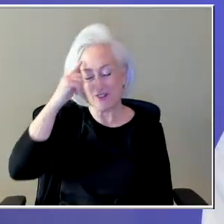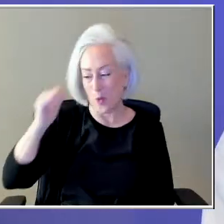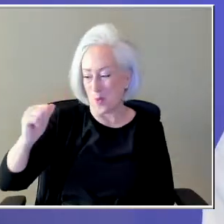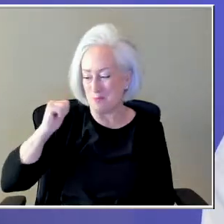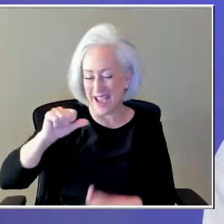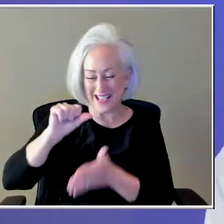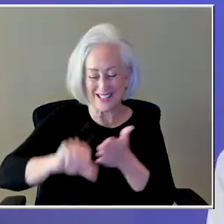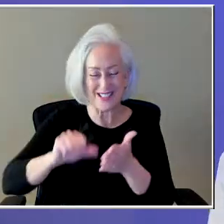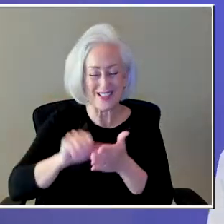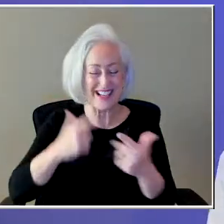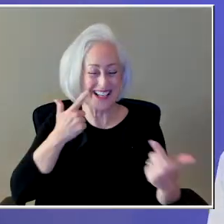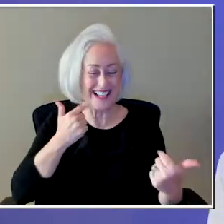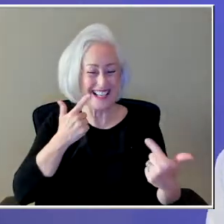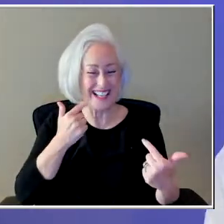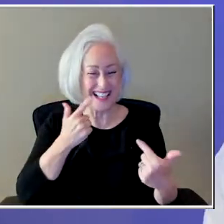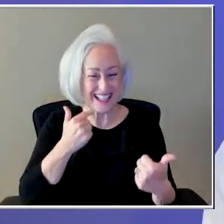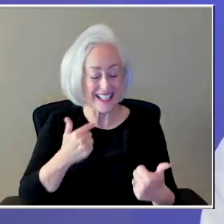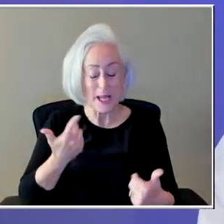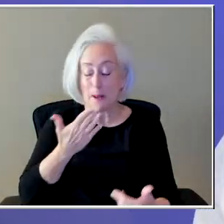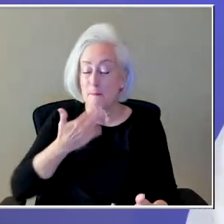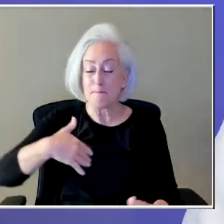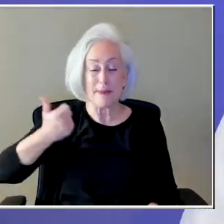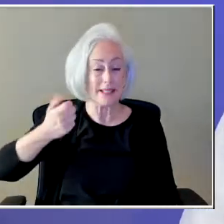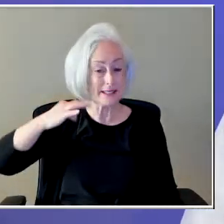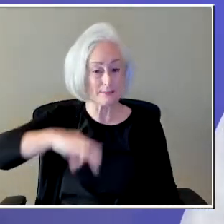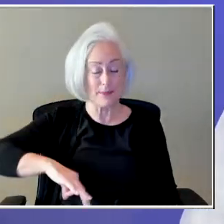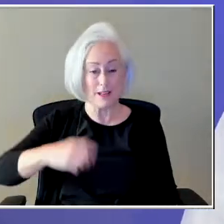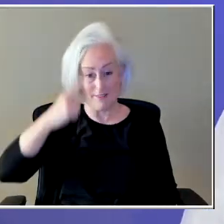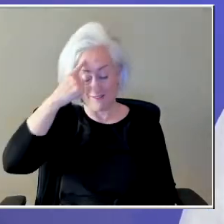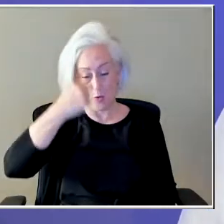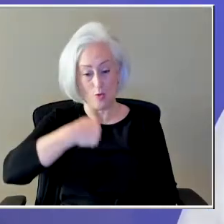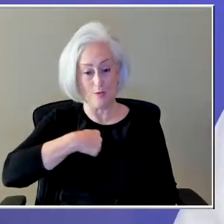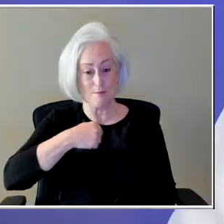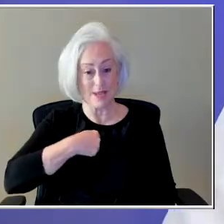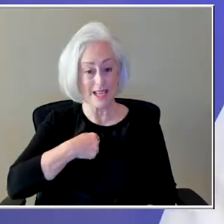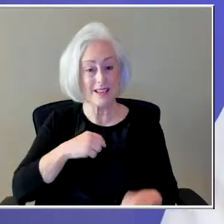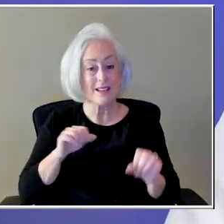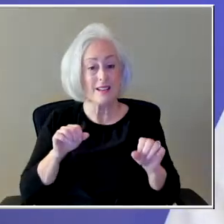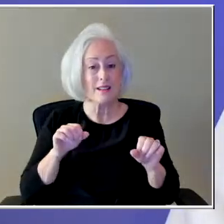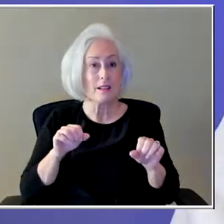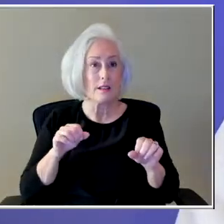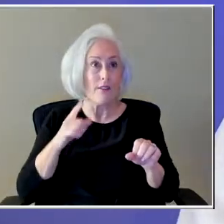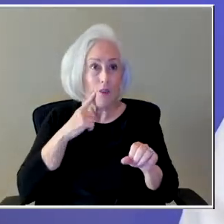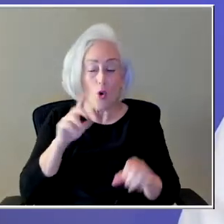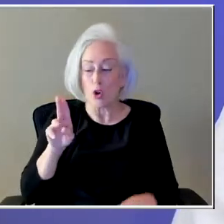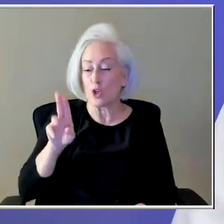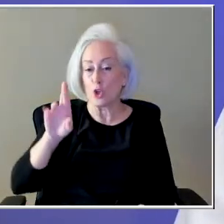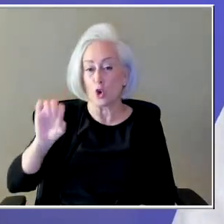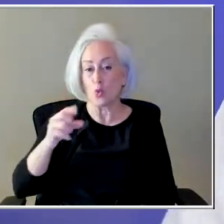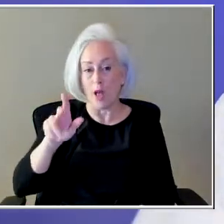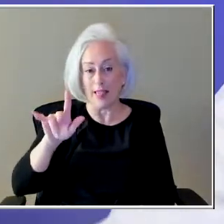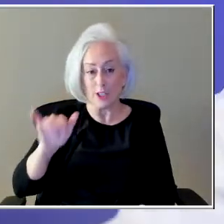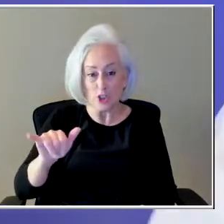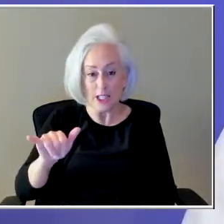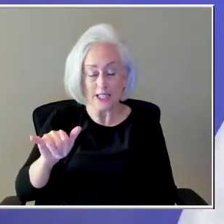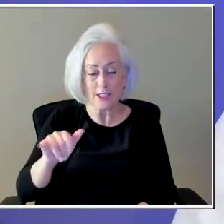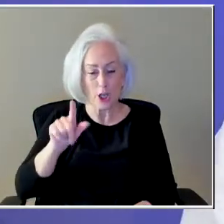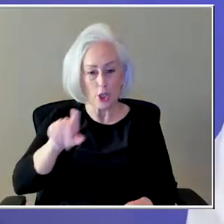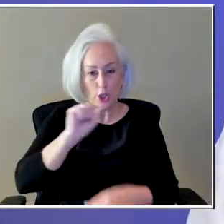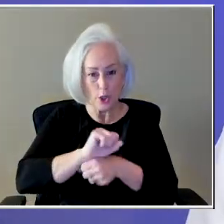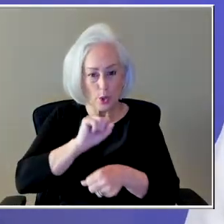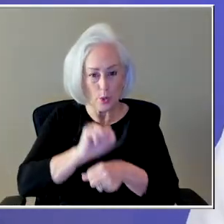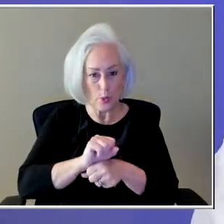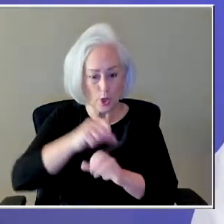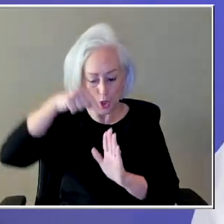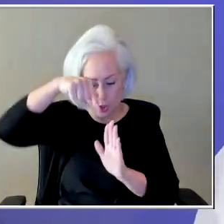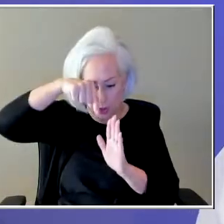is, your ability to, especially for urologists, when we're working deep in the pelvis, you're twisting in ways and